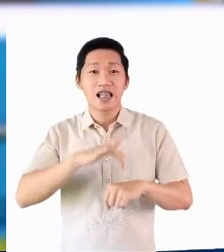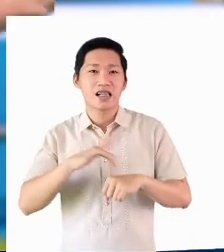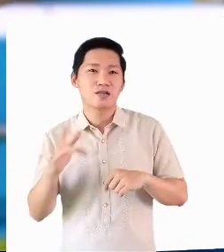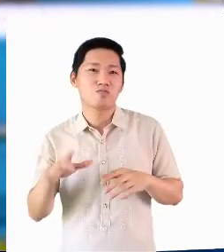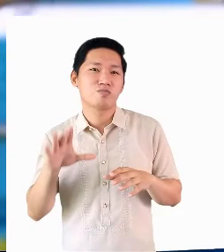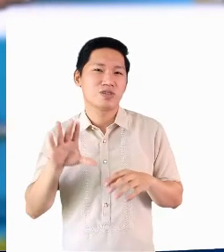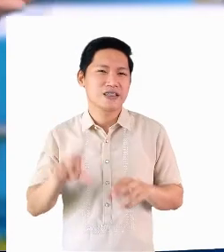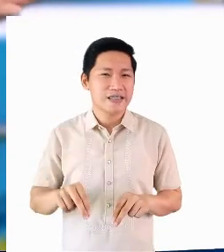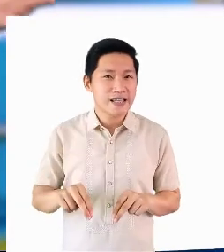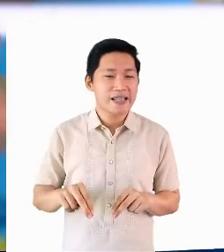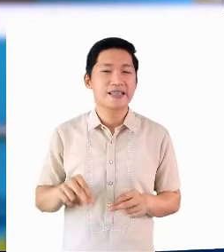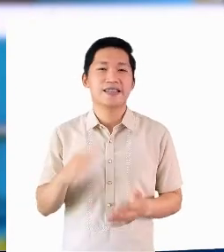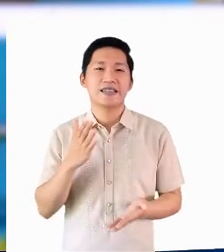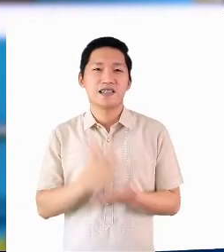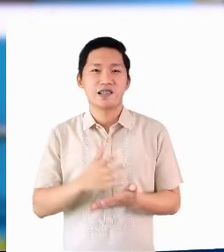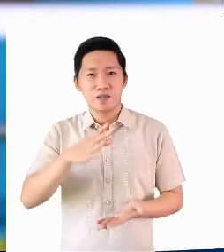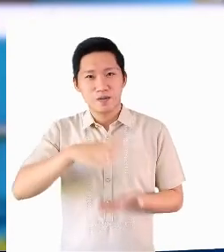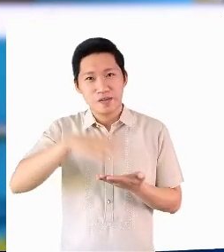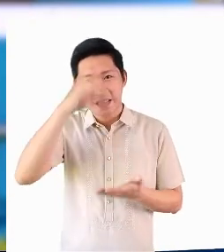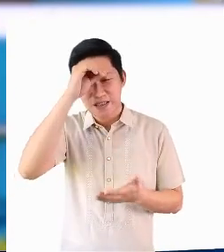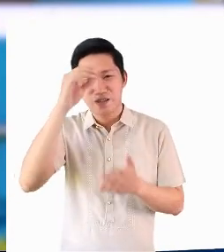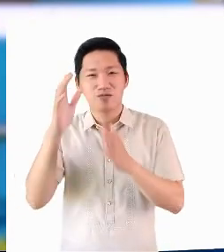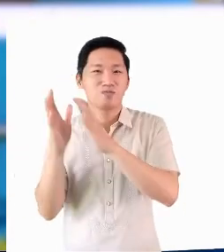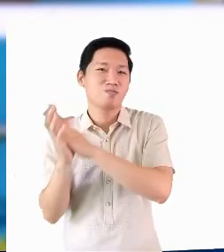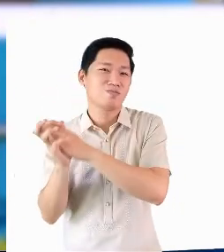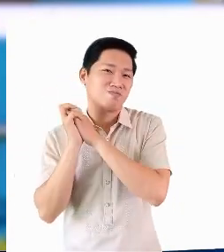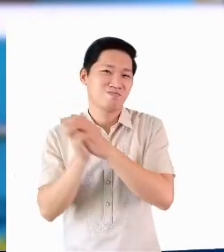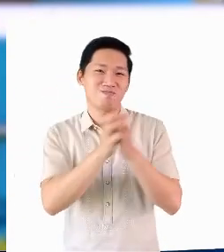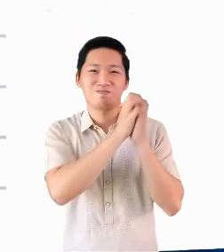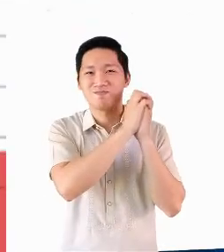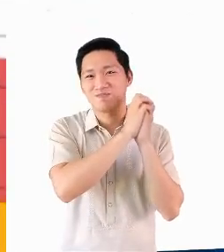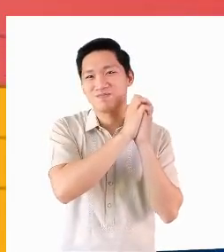learning. Congratulations!